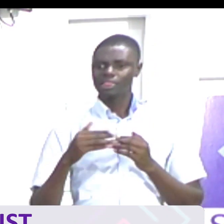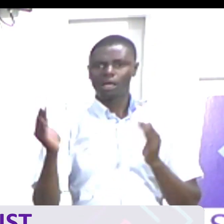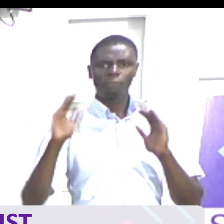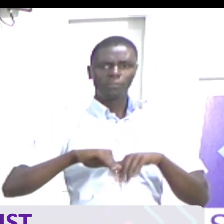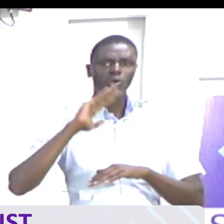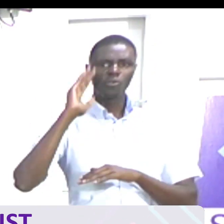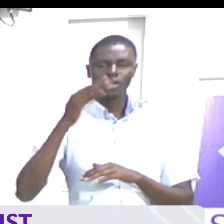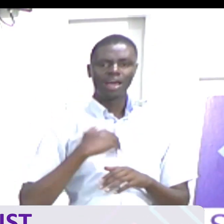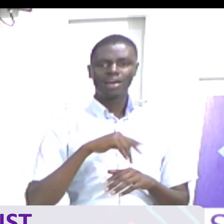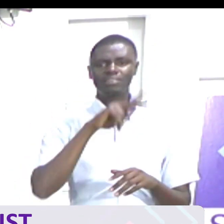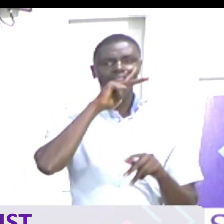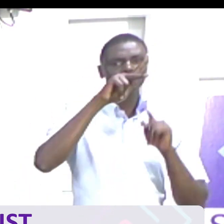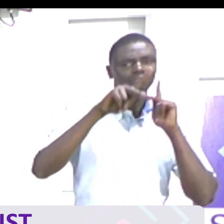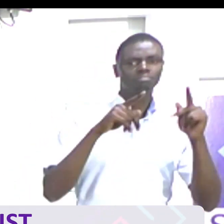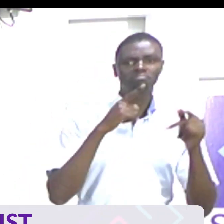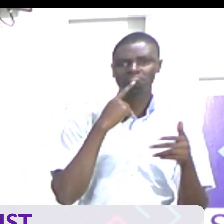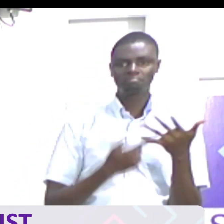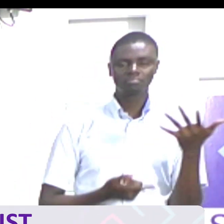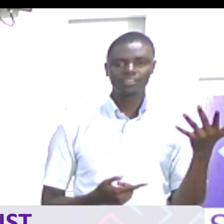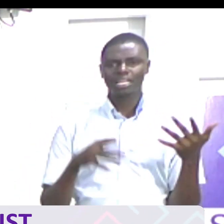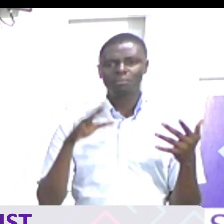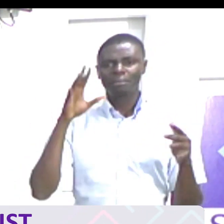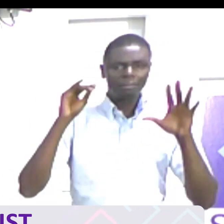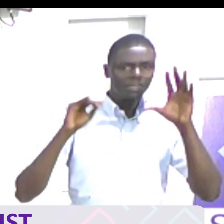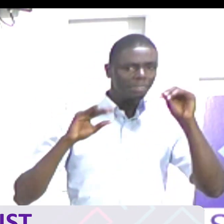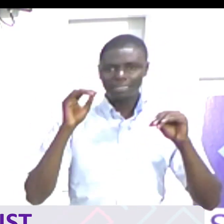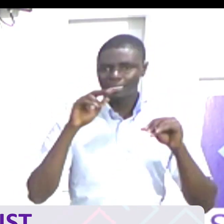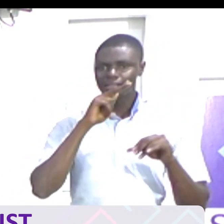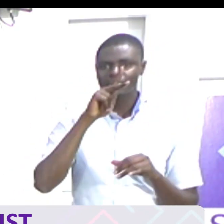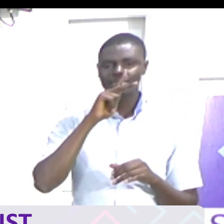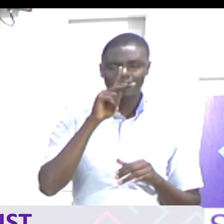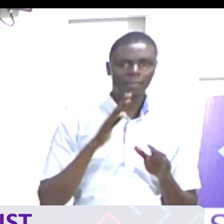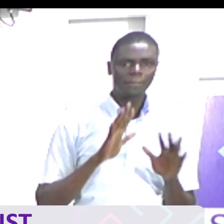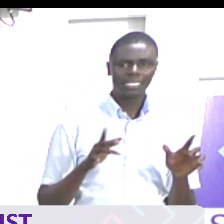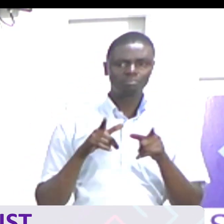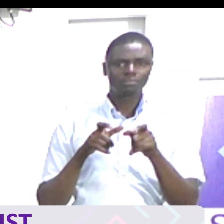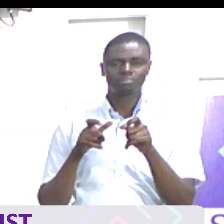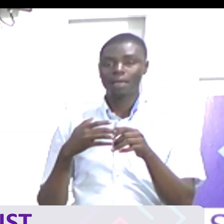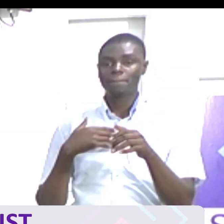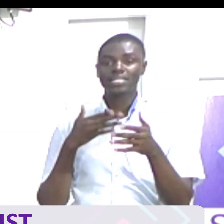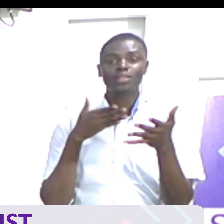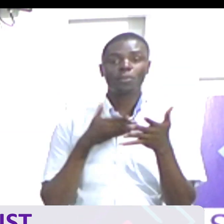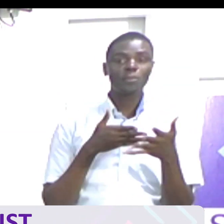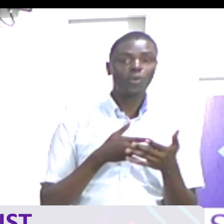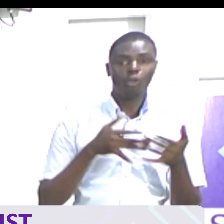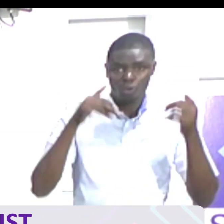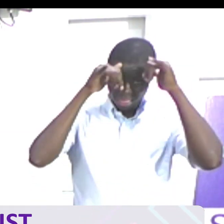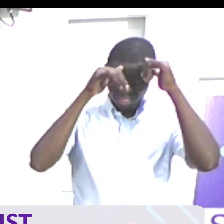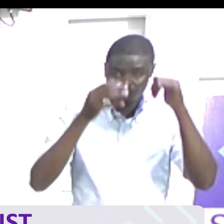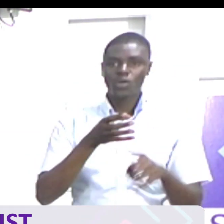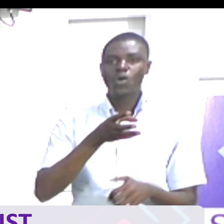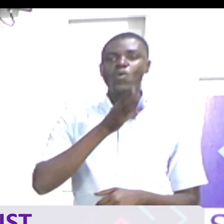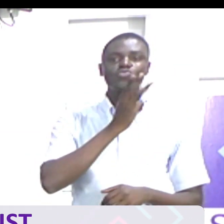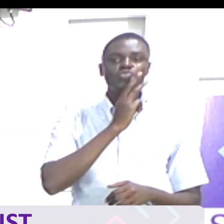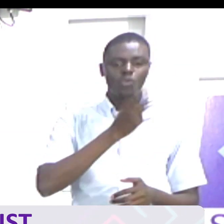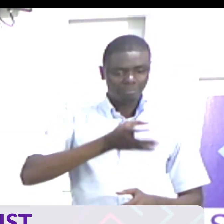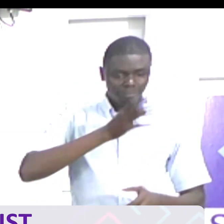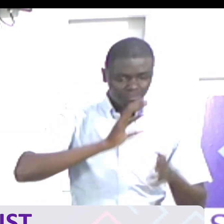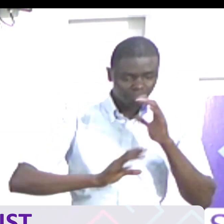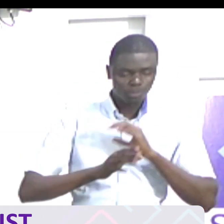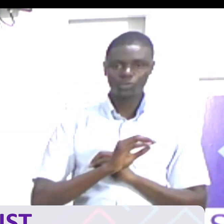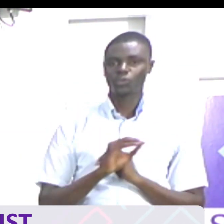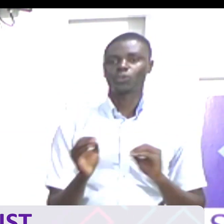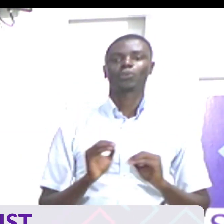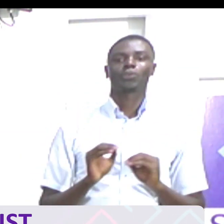zile kelele mingi za kuambia zile za chura. Wewe unaenda wapi? Aizuii ng'ombe kunywa maji. Ng'ombe bado itakunywa. Ndugu amekunywa maji huko hata